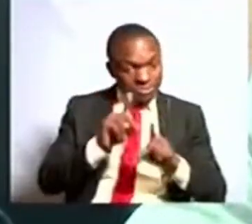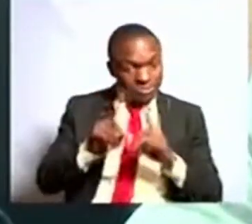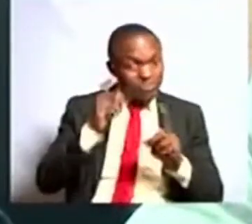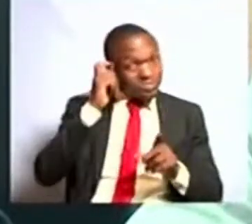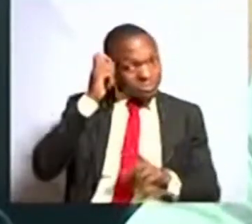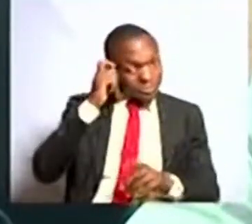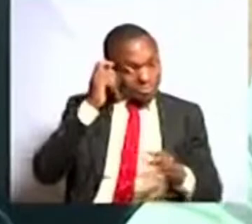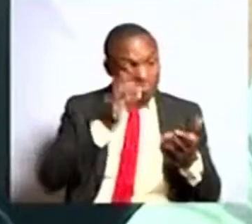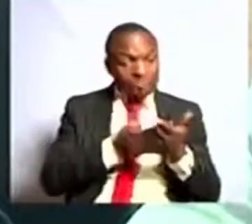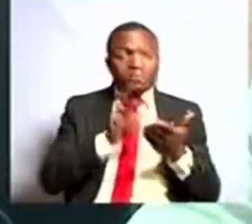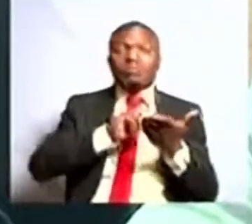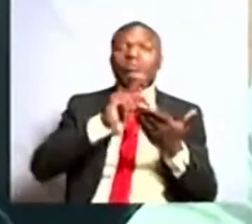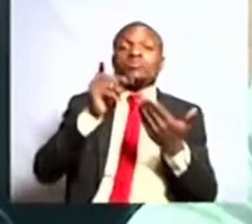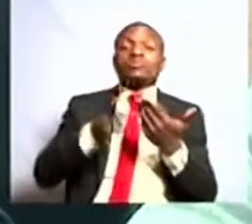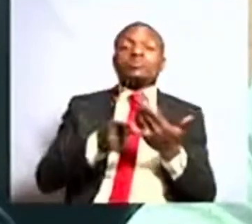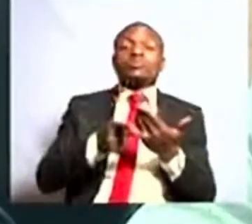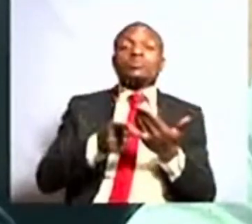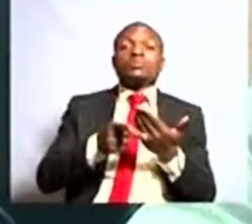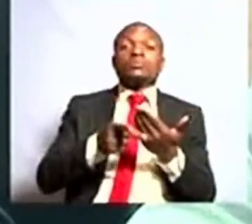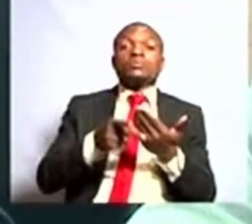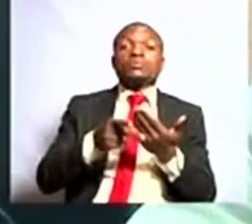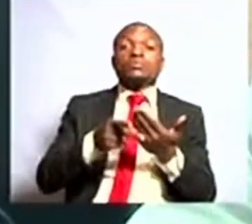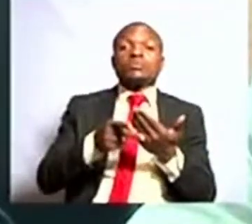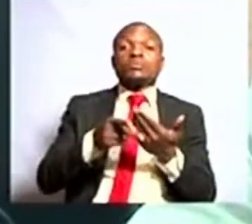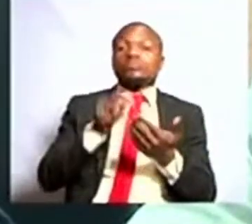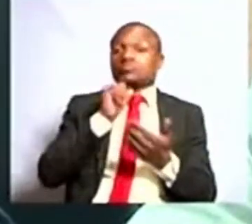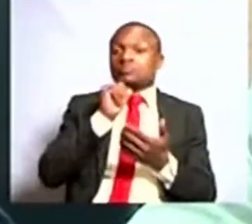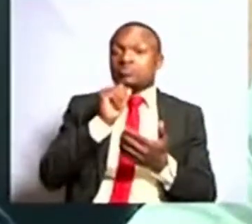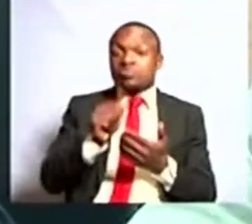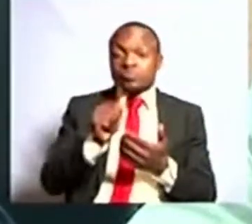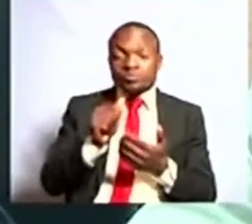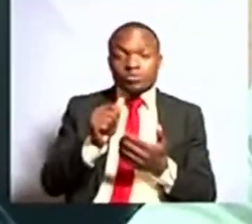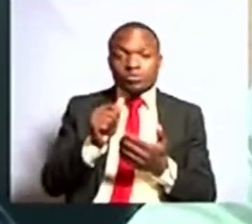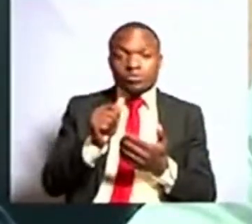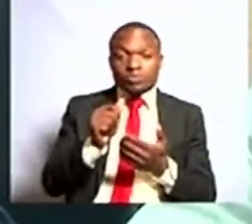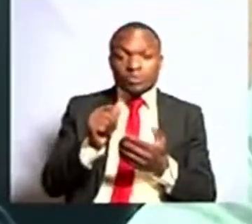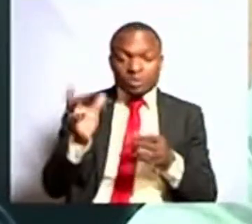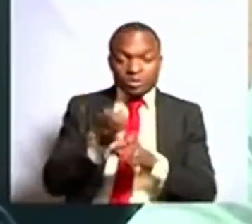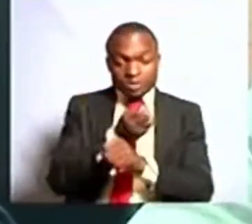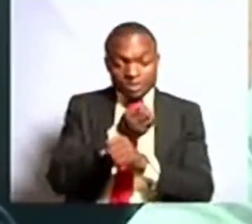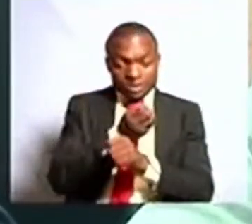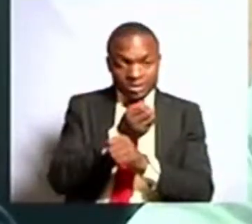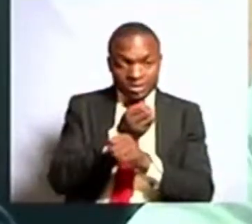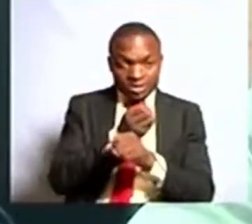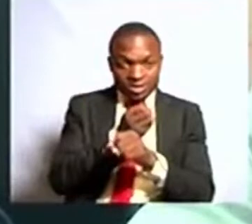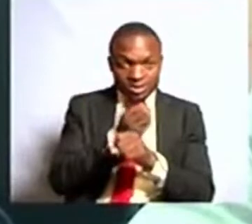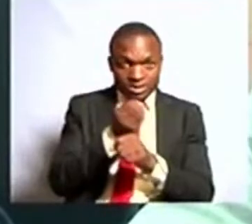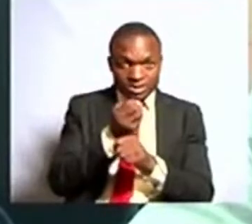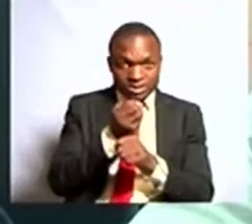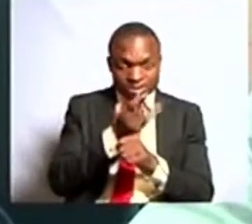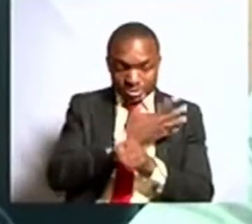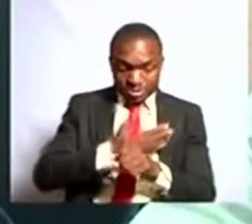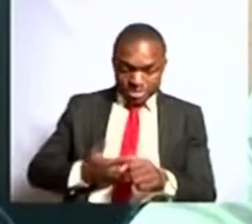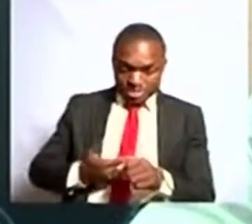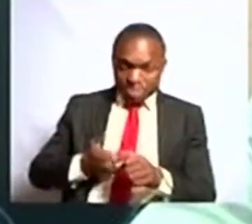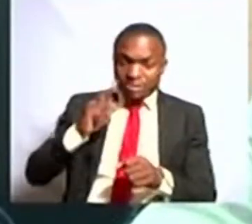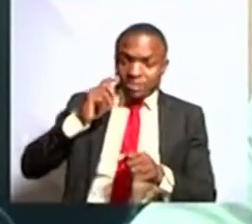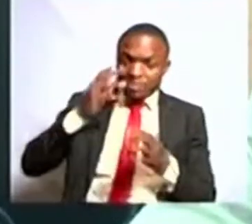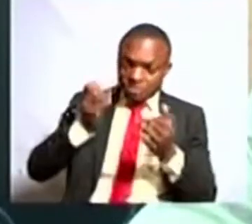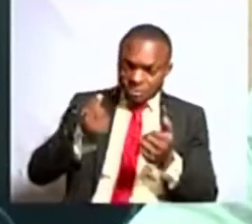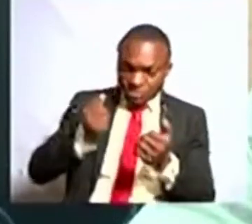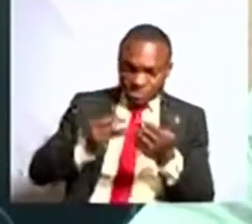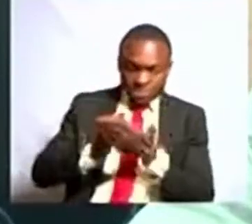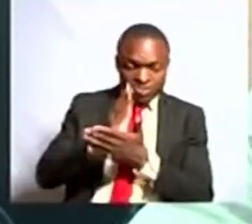think that this documentation is tampered with, you think that people are being malicious. So we need correct answers to